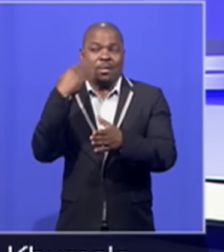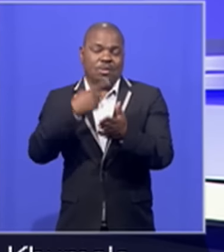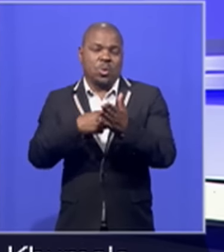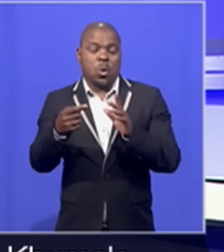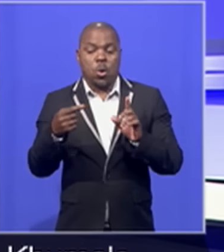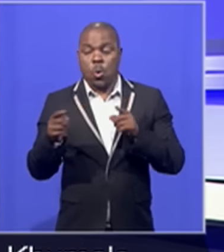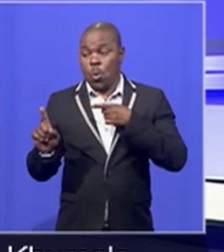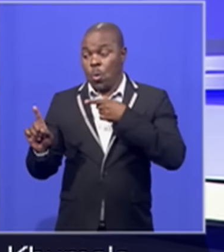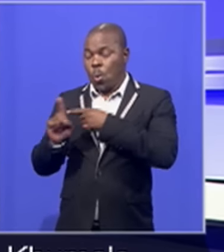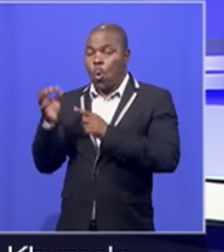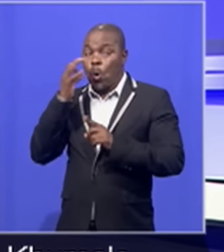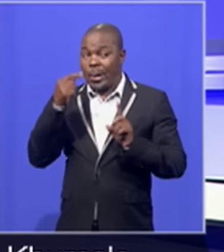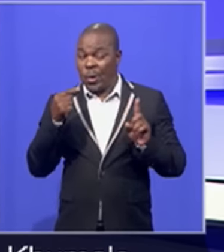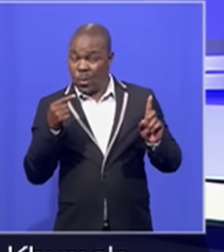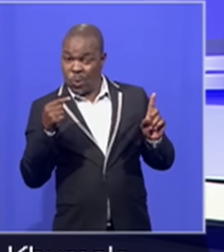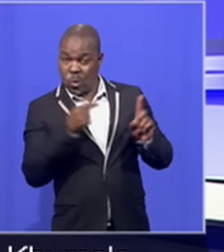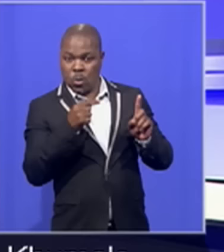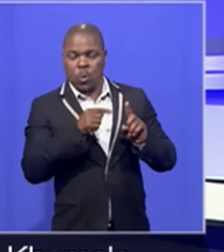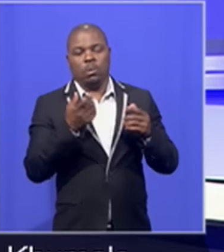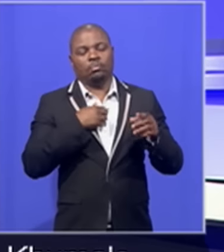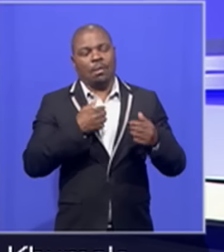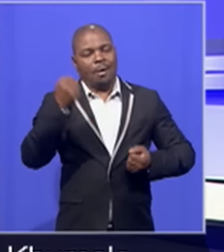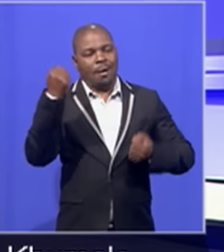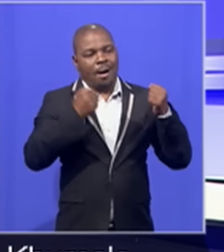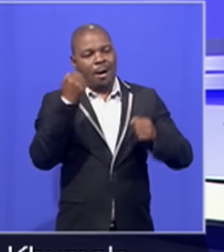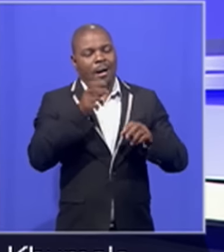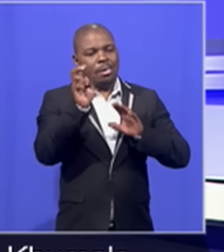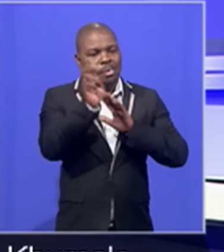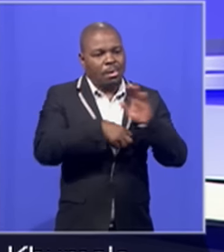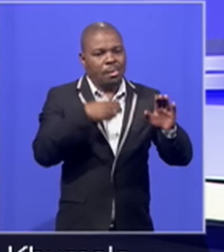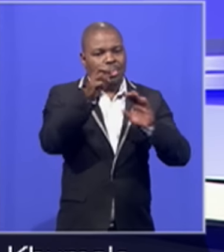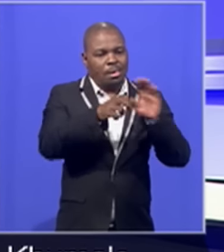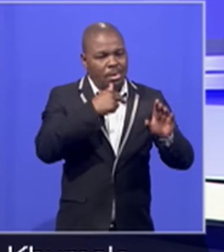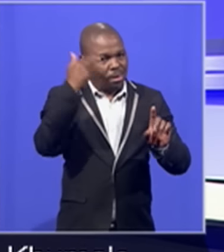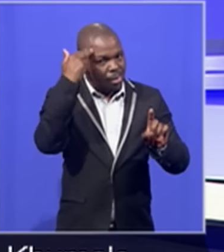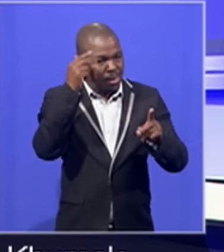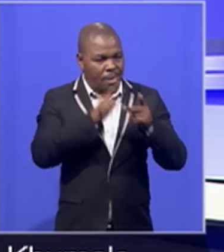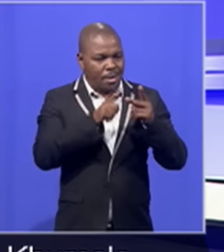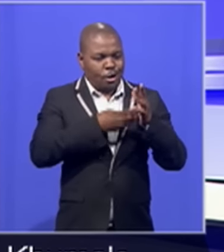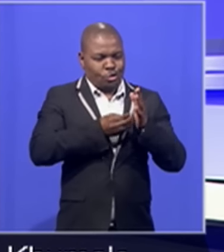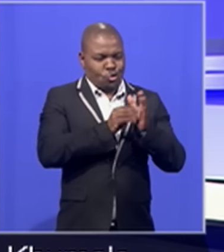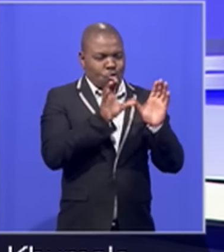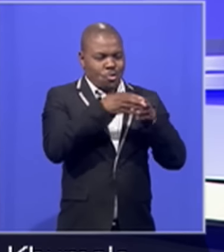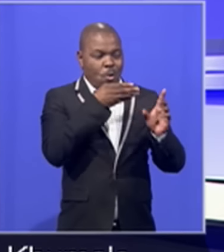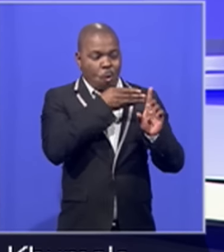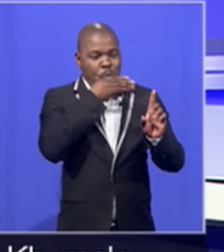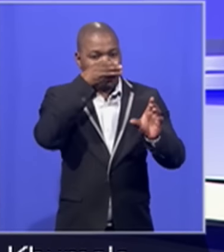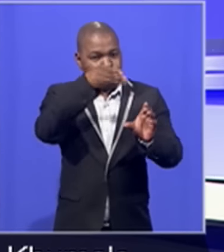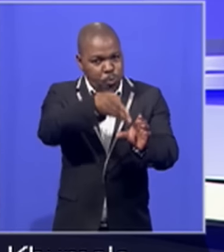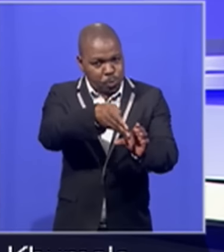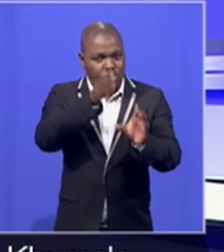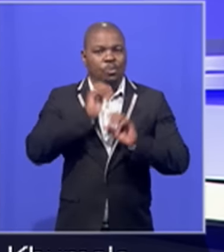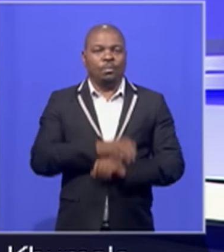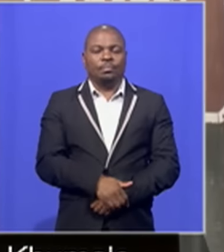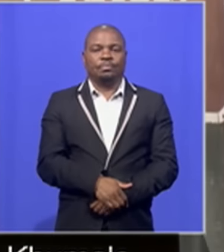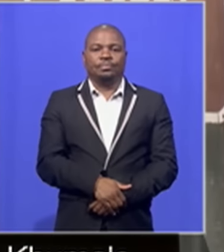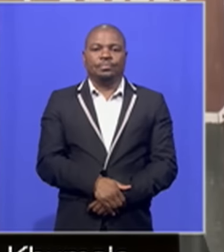Khumalo o begile gore Scanik ke mokgothusi wa dijanaga le go mo golaganya le digongwana tsa bosenyi.